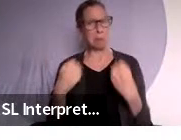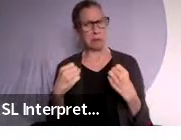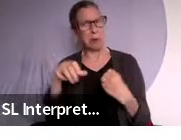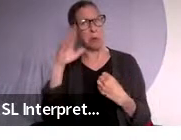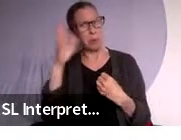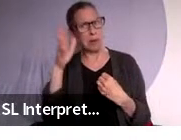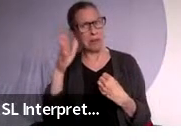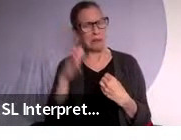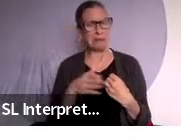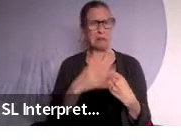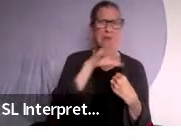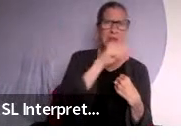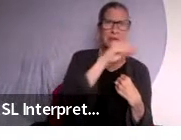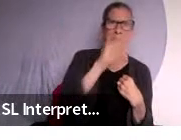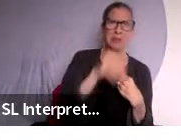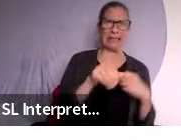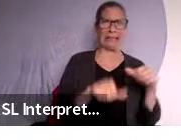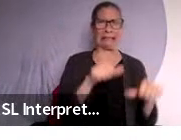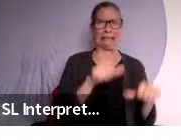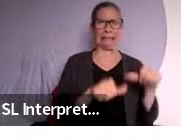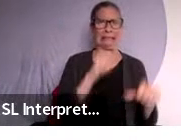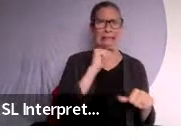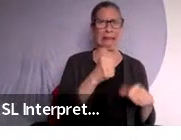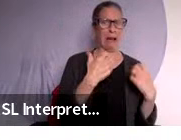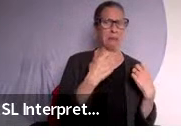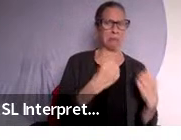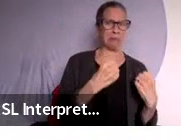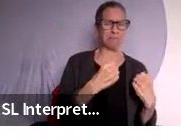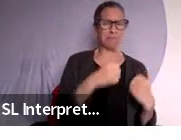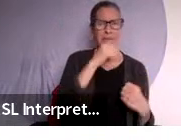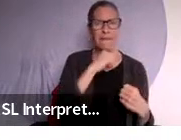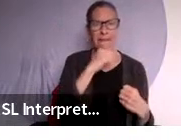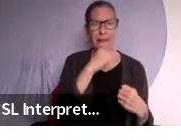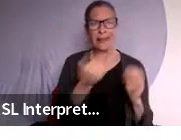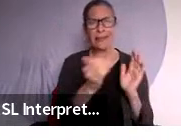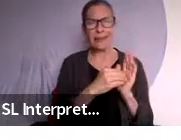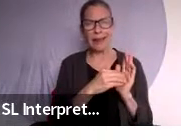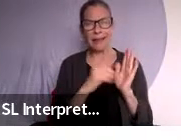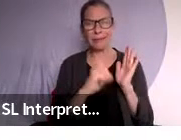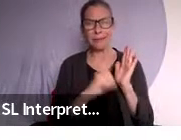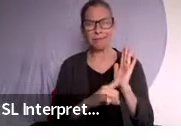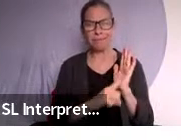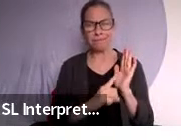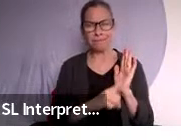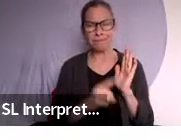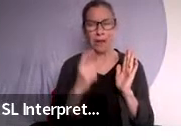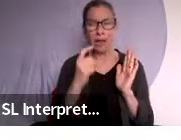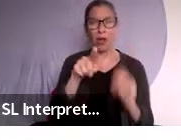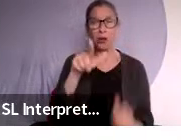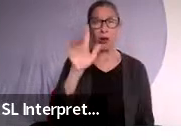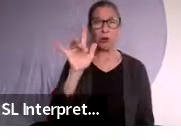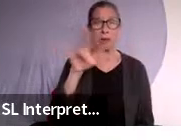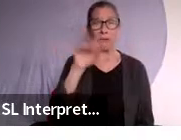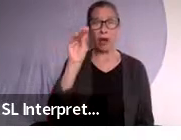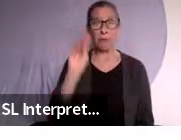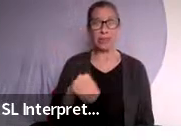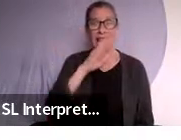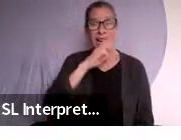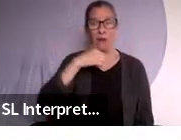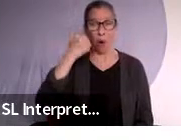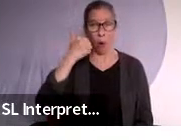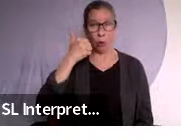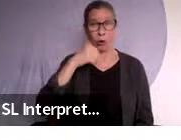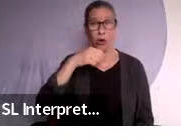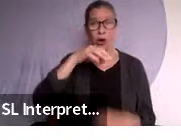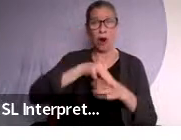50% of them don't feel so confident. And again, looking at age, we find that 25% of older voters